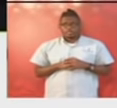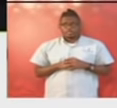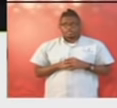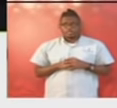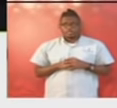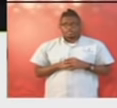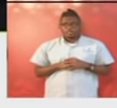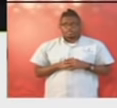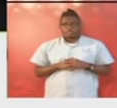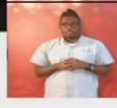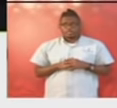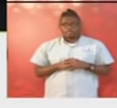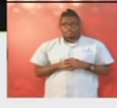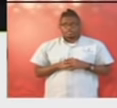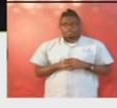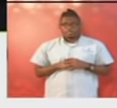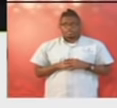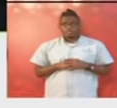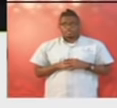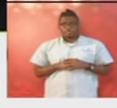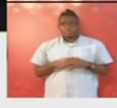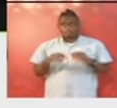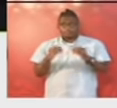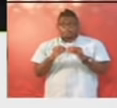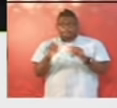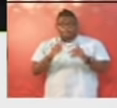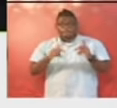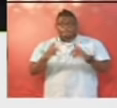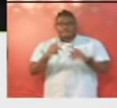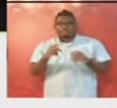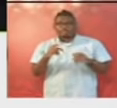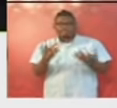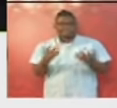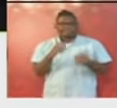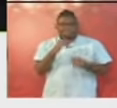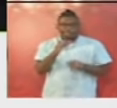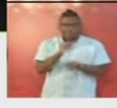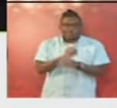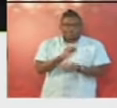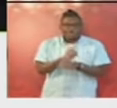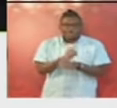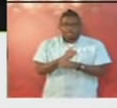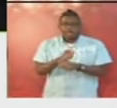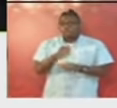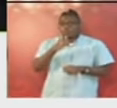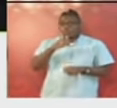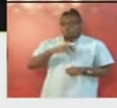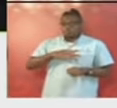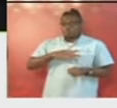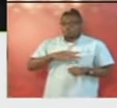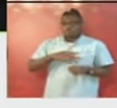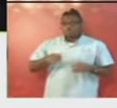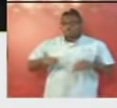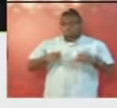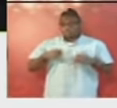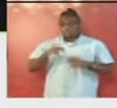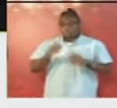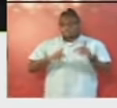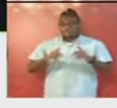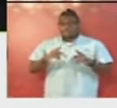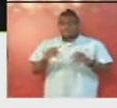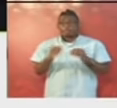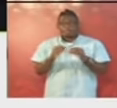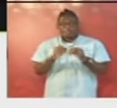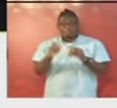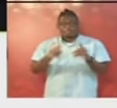seen among persons who were not currently employed, females, and younger persons. A